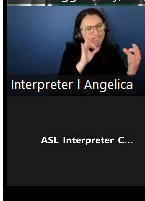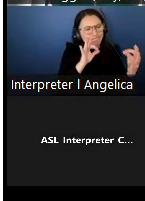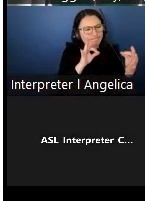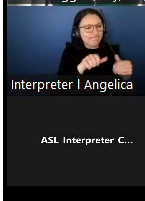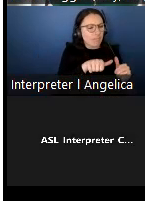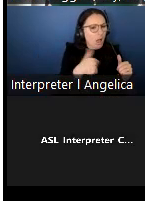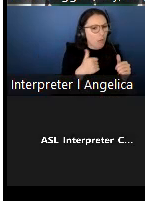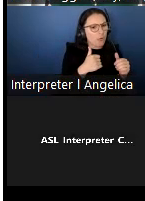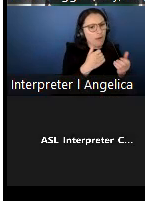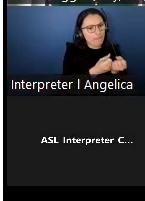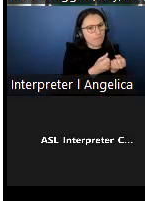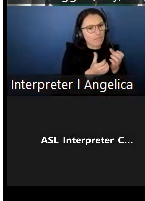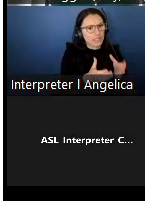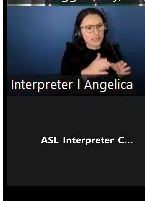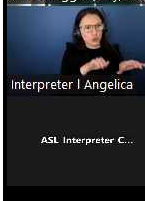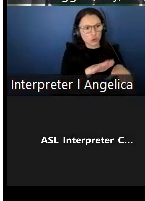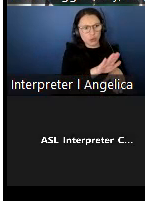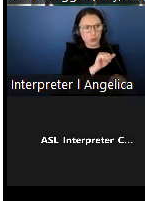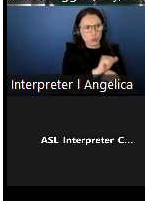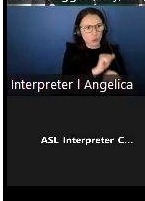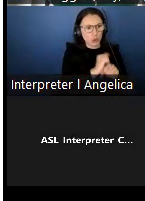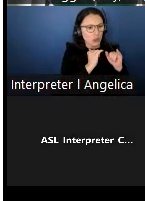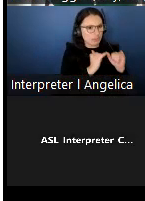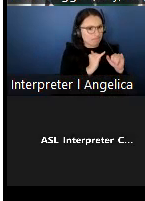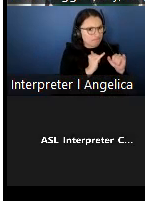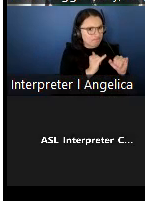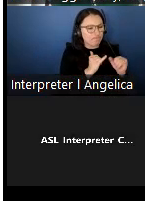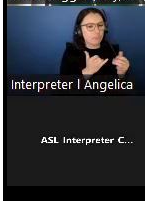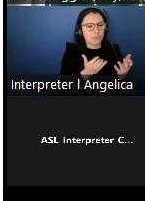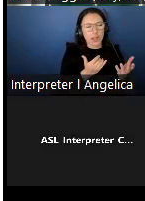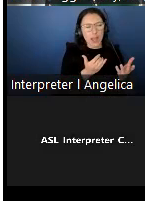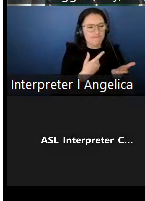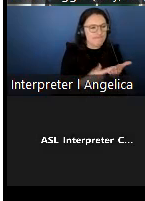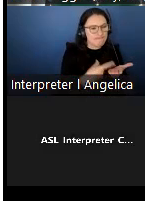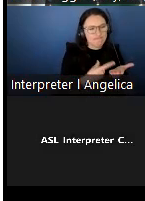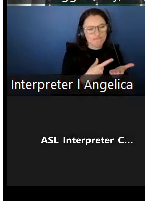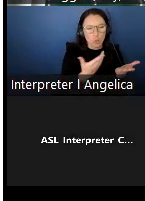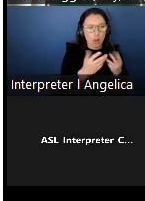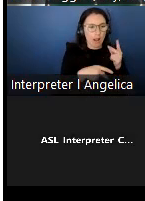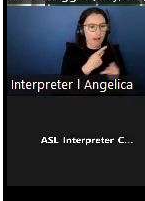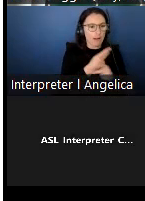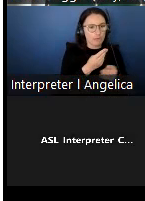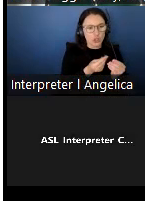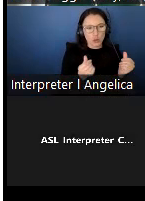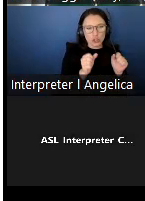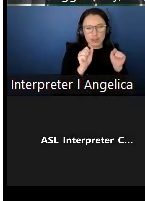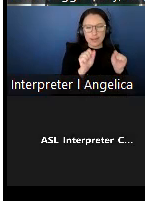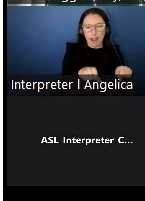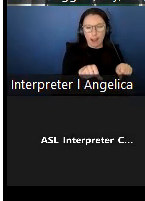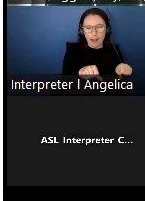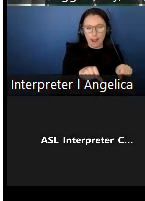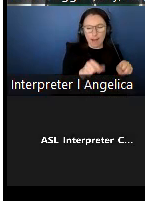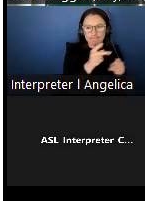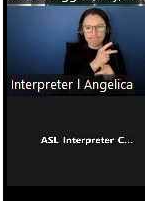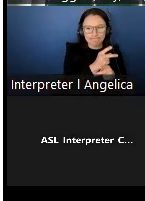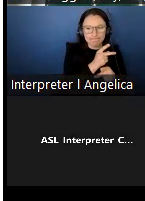are doing this work and get their input to see what solutions you all can come up with. And then also,